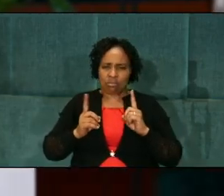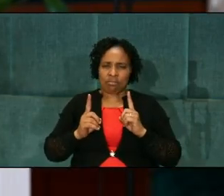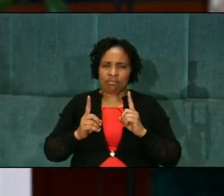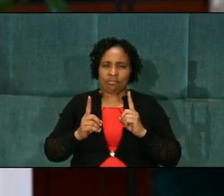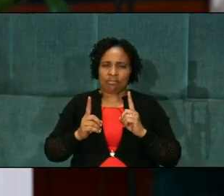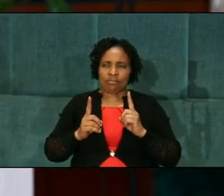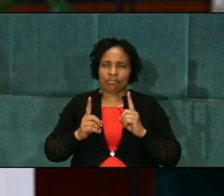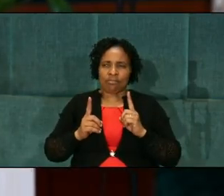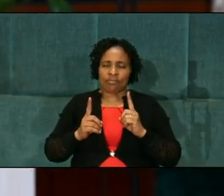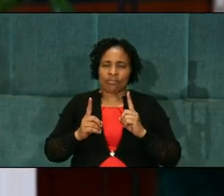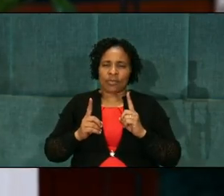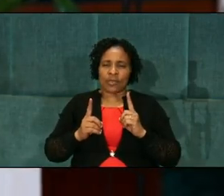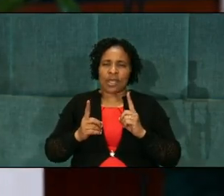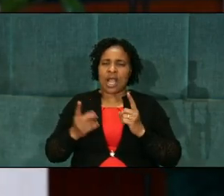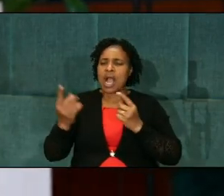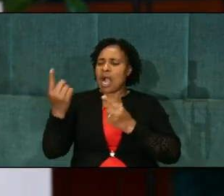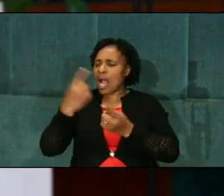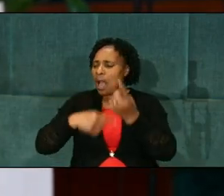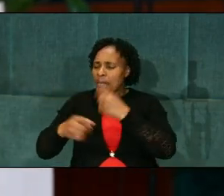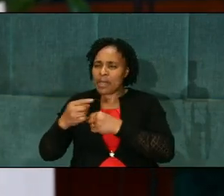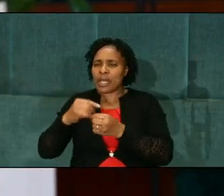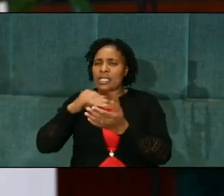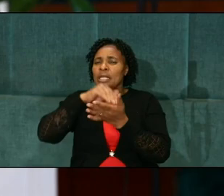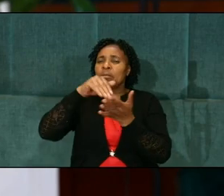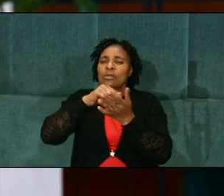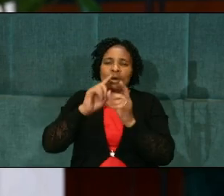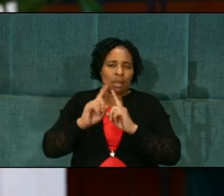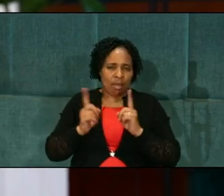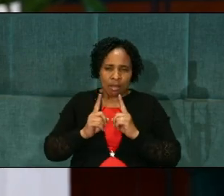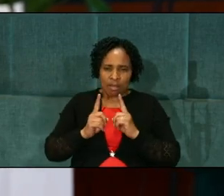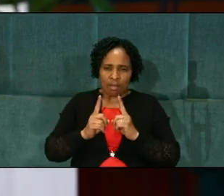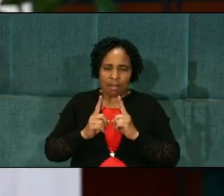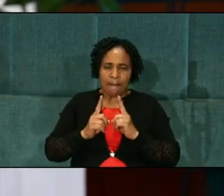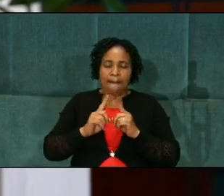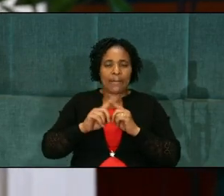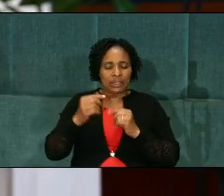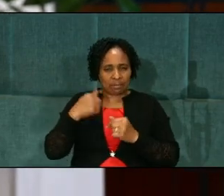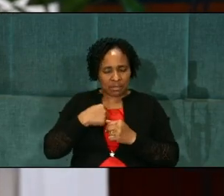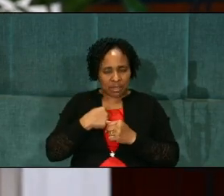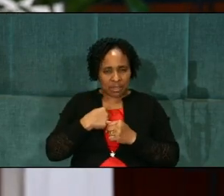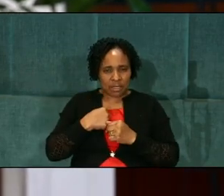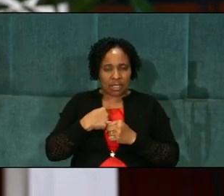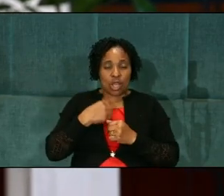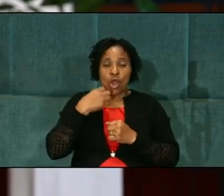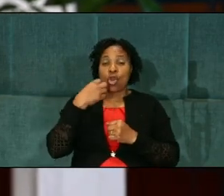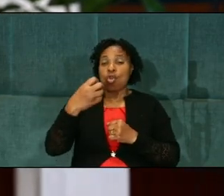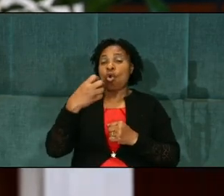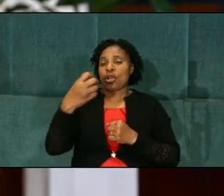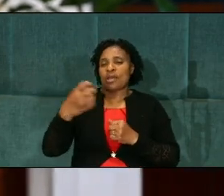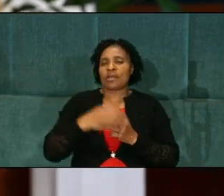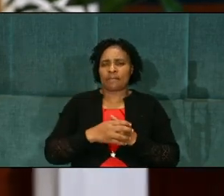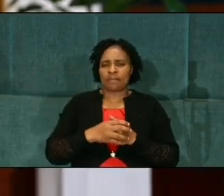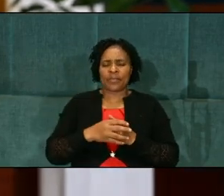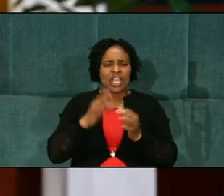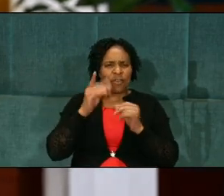I'm not swindling you. I am knocking. If you hear my voice,